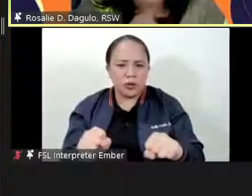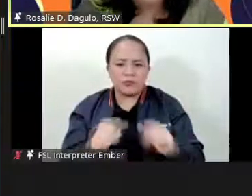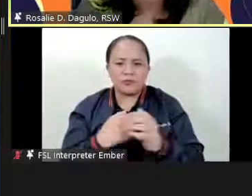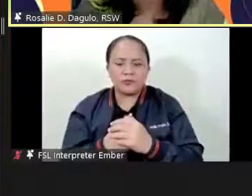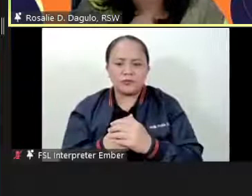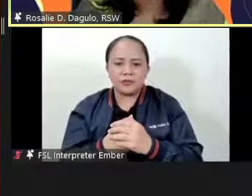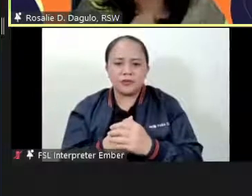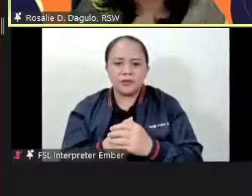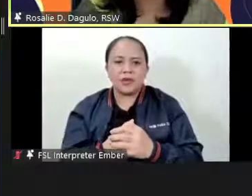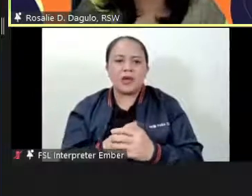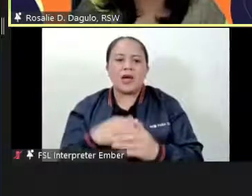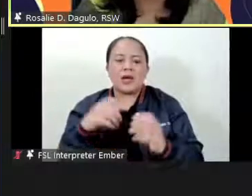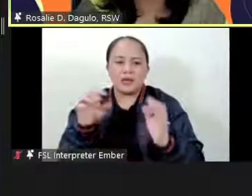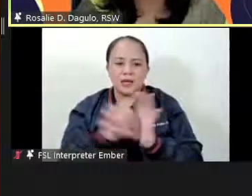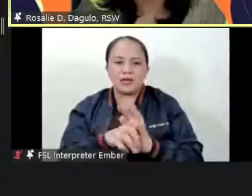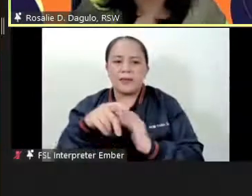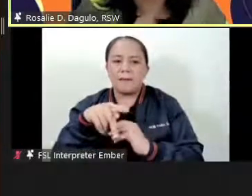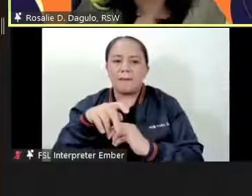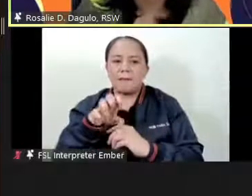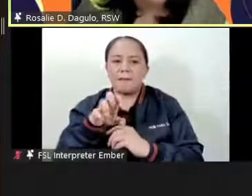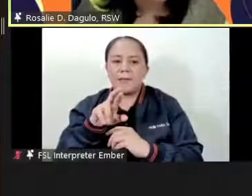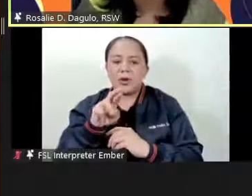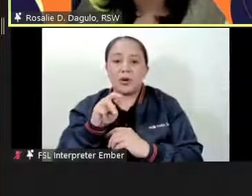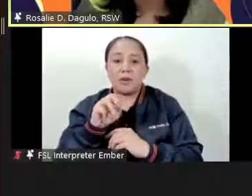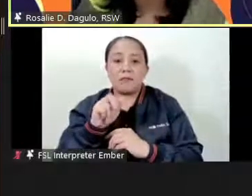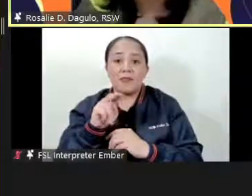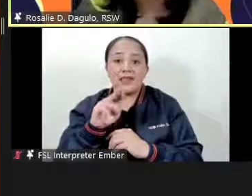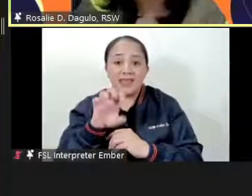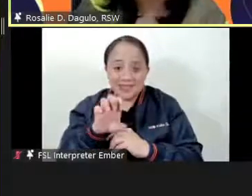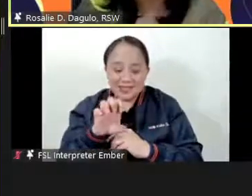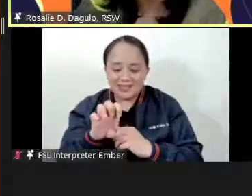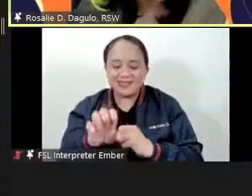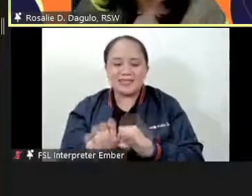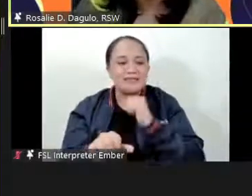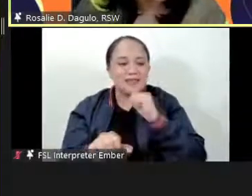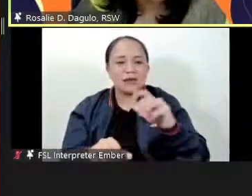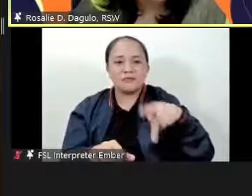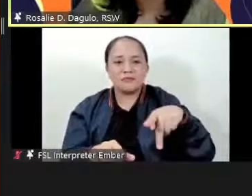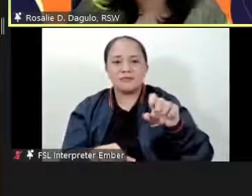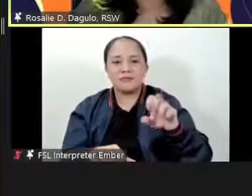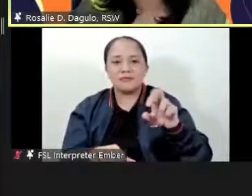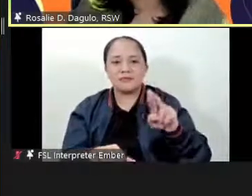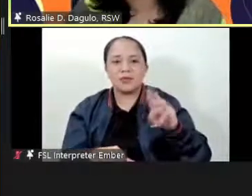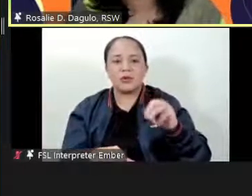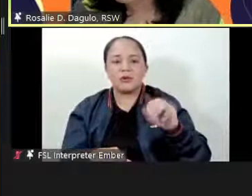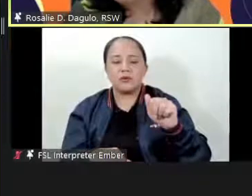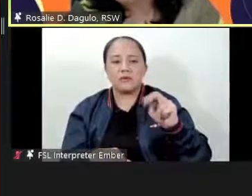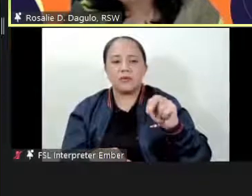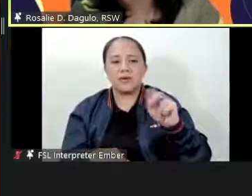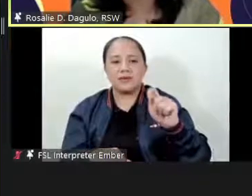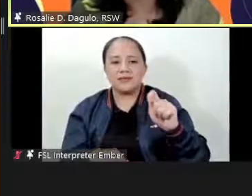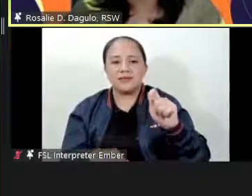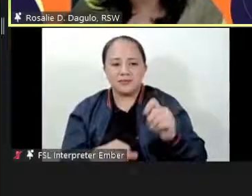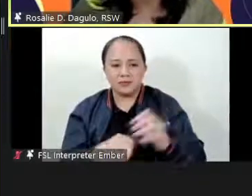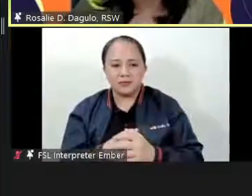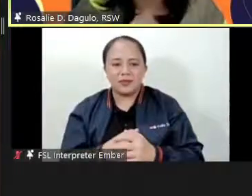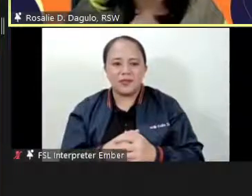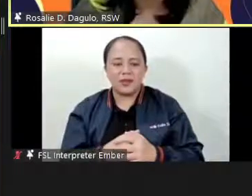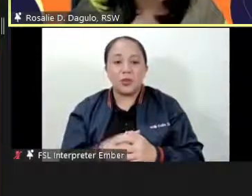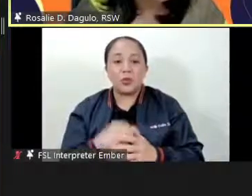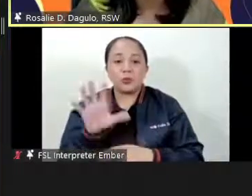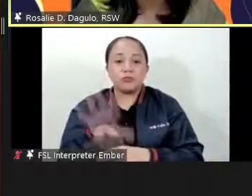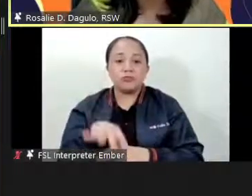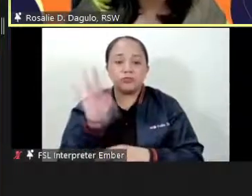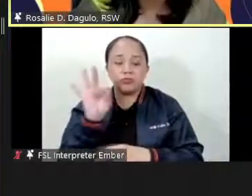permanence placement rather than permanent placement. Now let's go to the key findings of